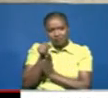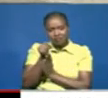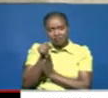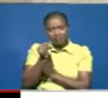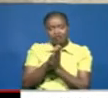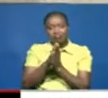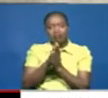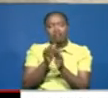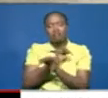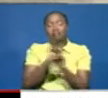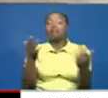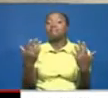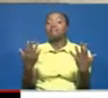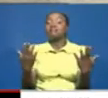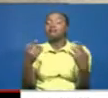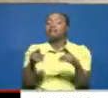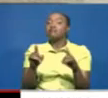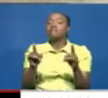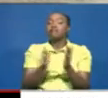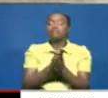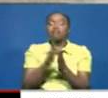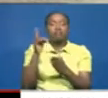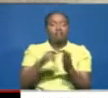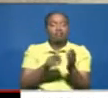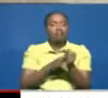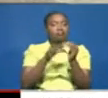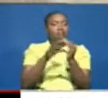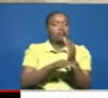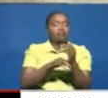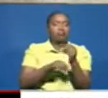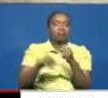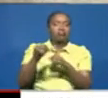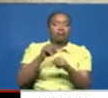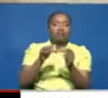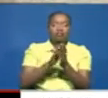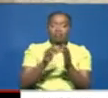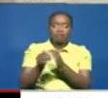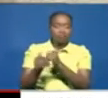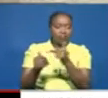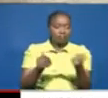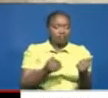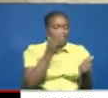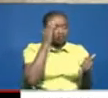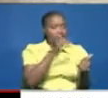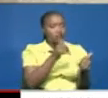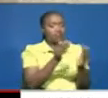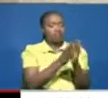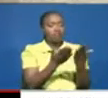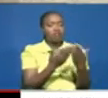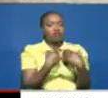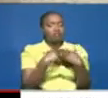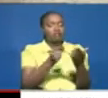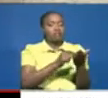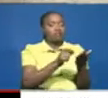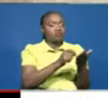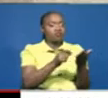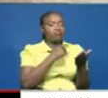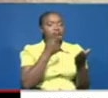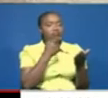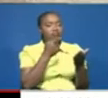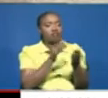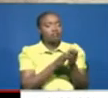yake. And that's what leadership is all about. Elsewhere, and I know even other books, they have got writings in Nasema.